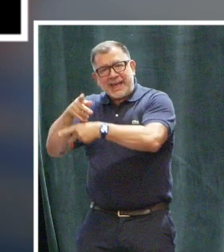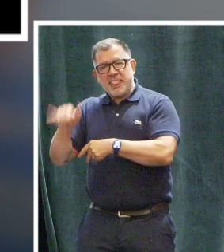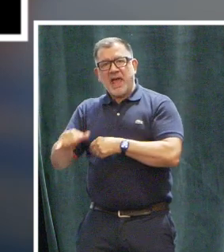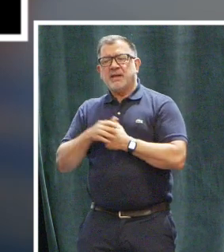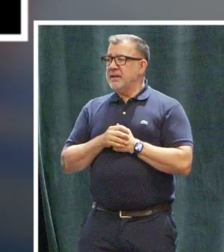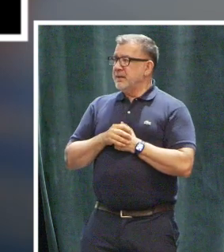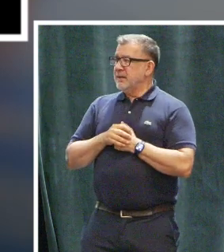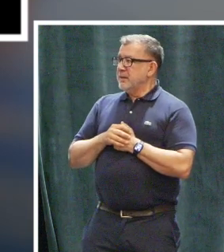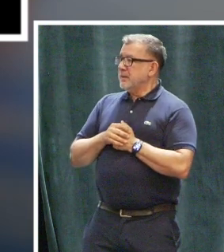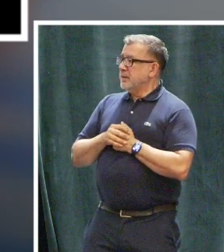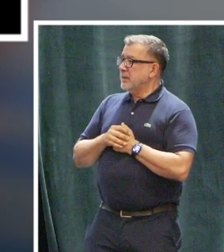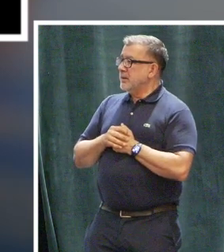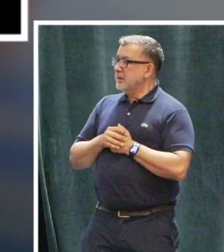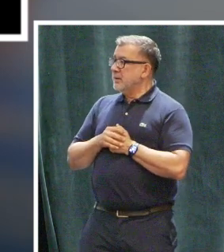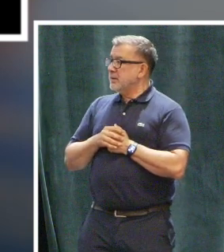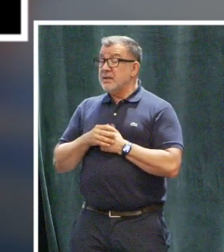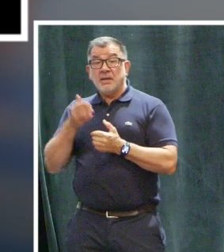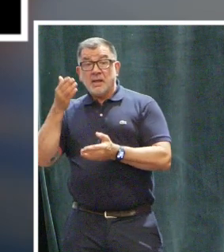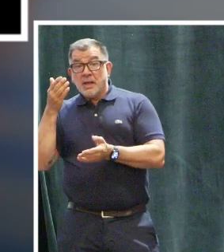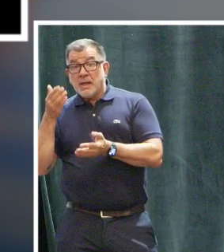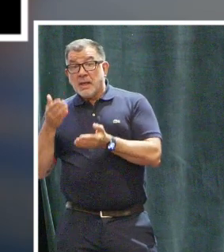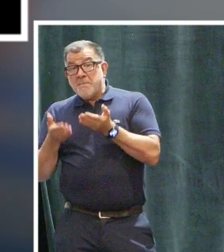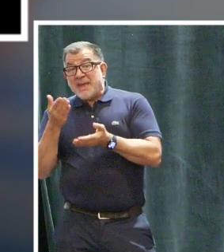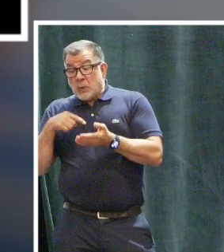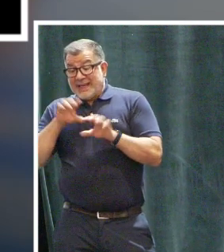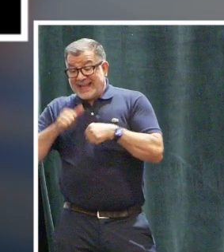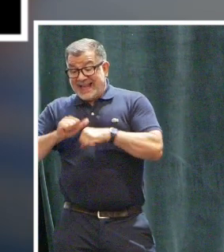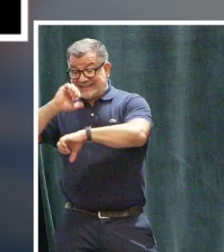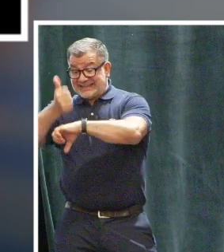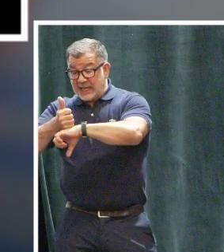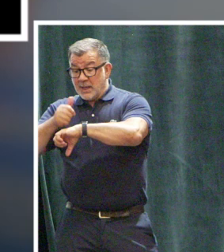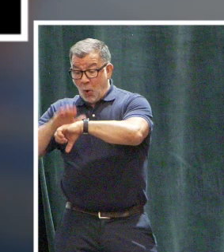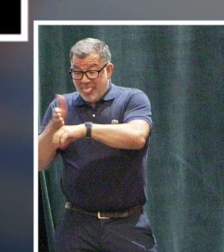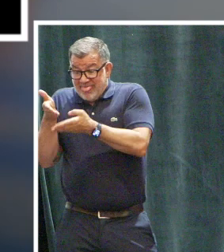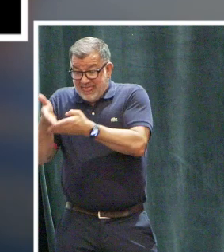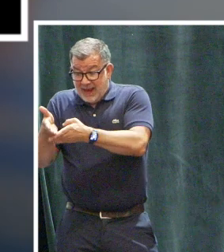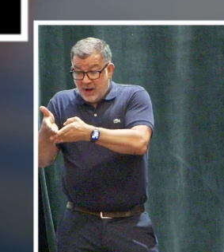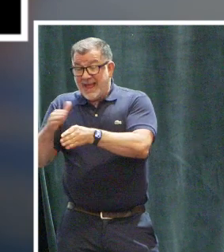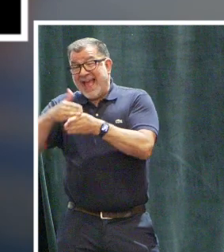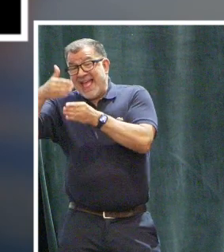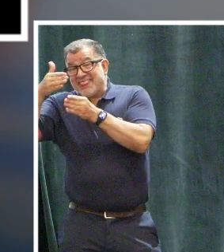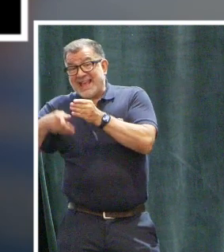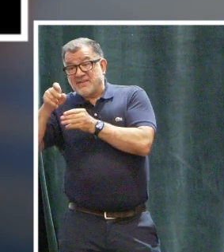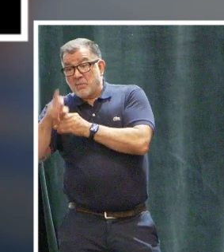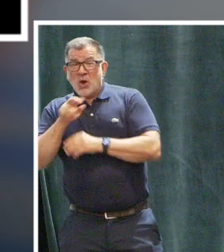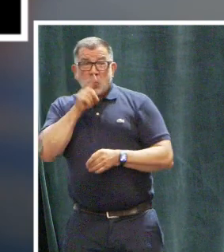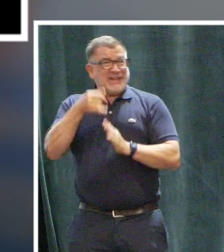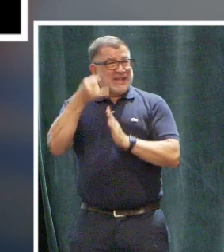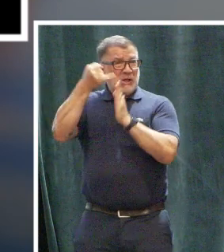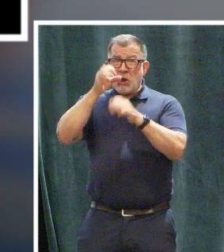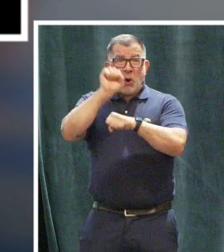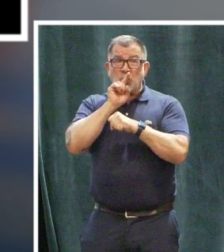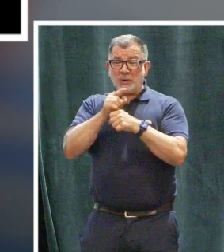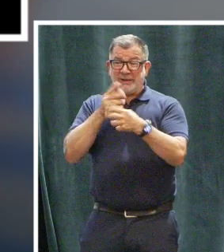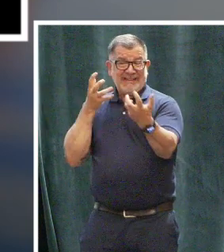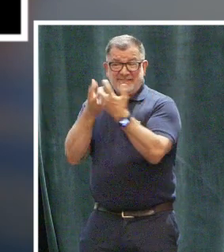start studying, hey, maybe this could belong in the street end node here. And we actually found that each of the pieces fit pretty perfectly, and they